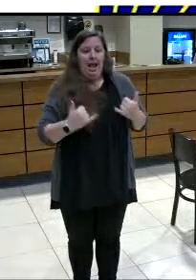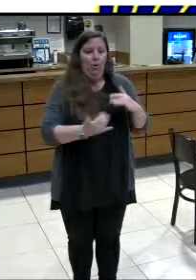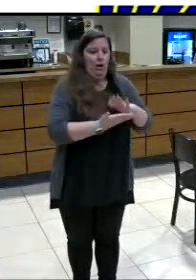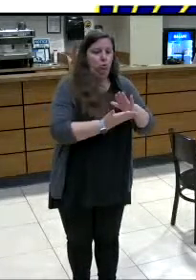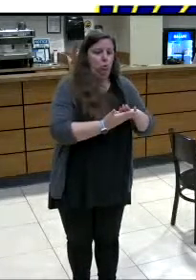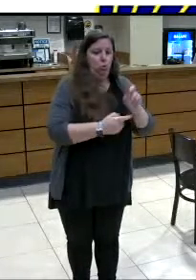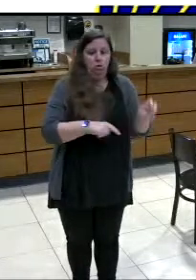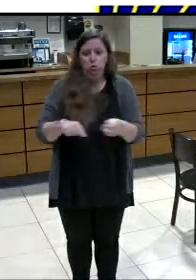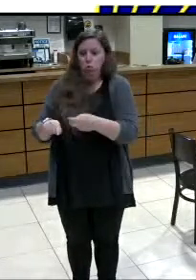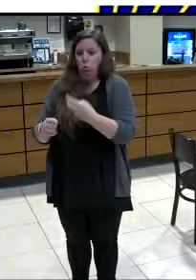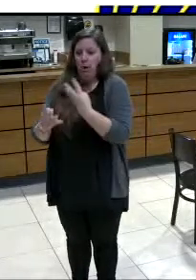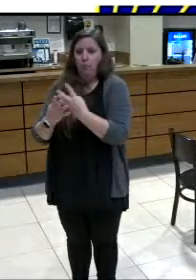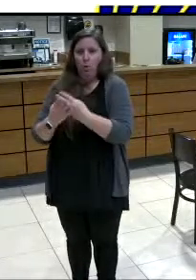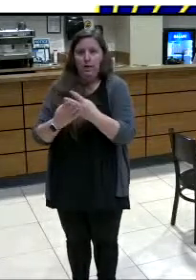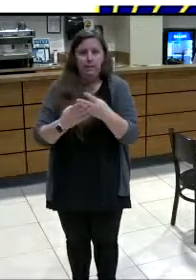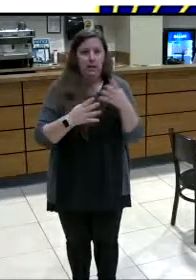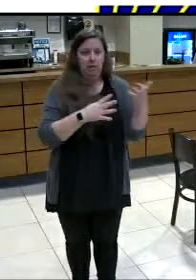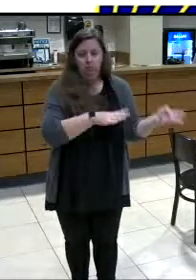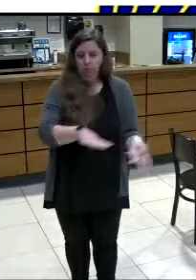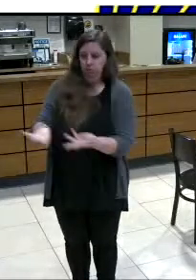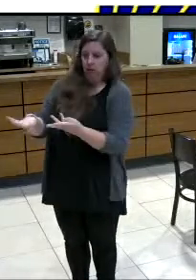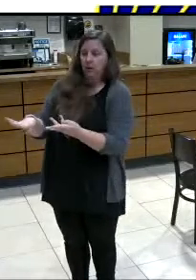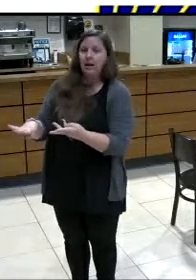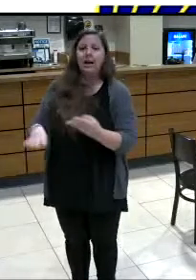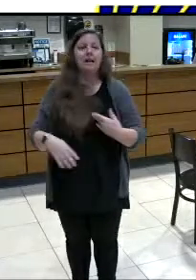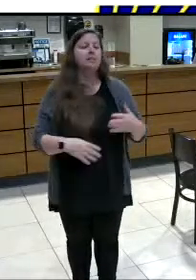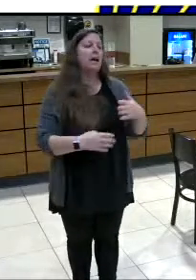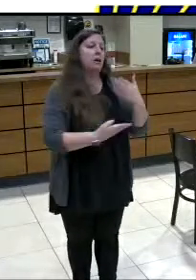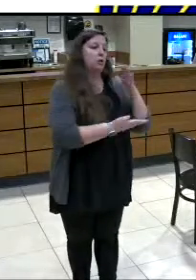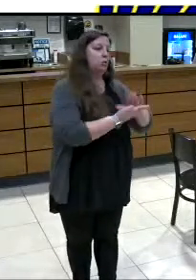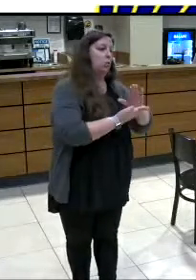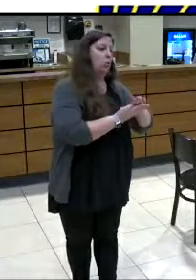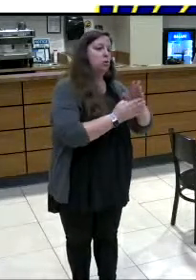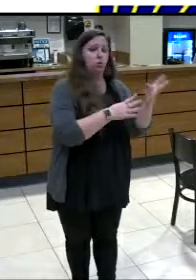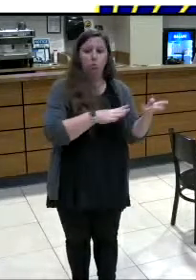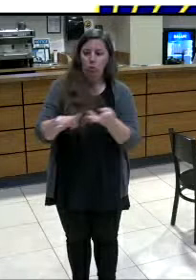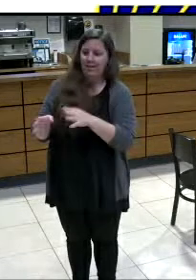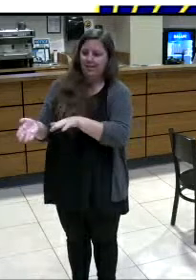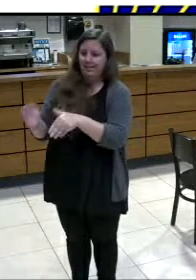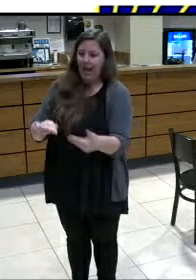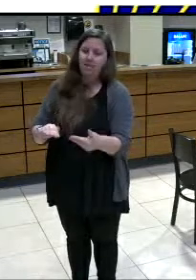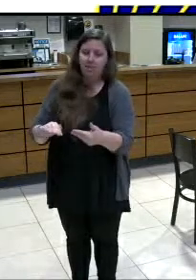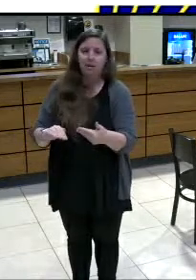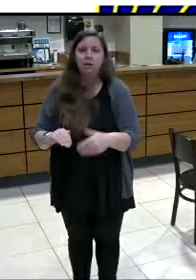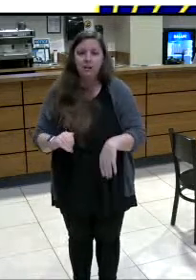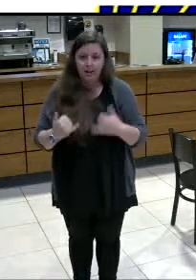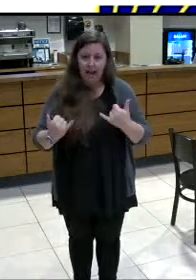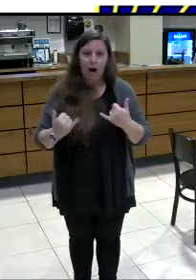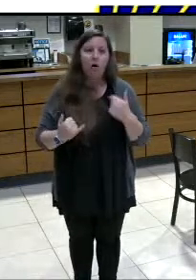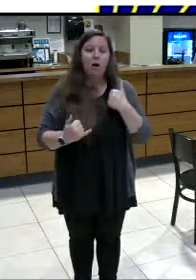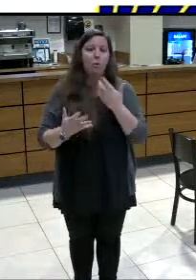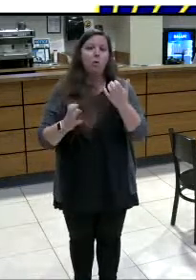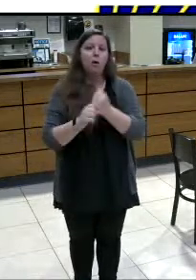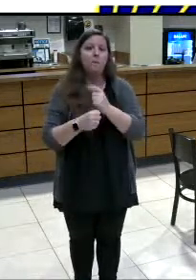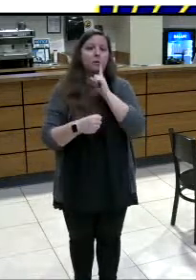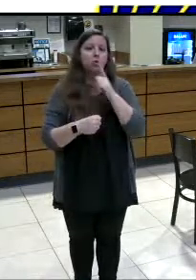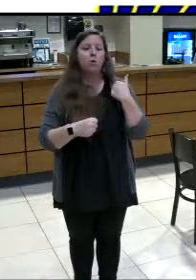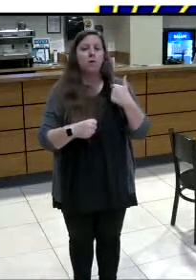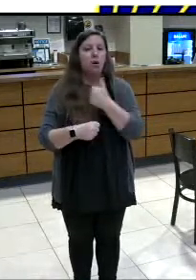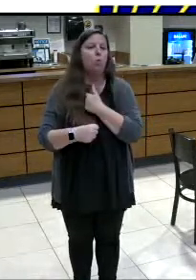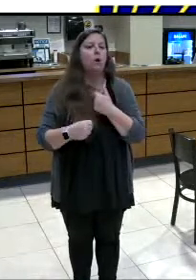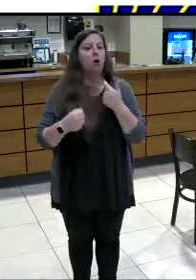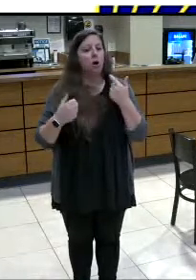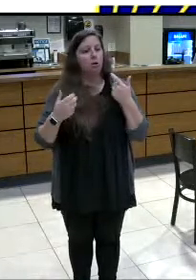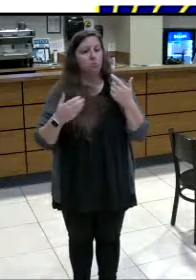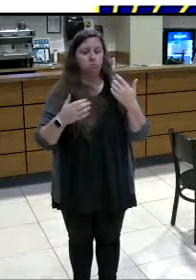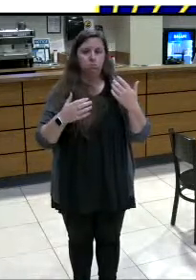school to community to death pipeline. And we definitely need to make sure that we're doing our part in reducing those things. We also want to